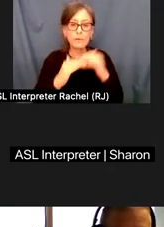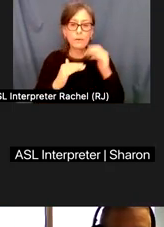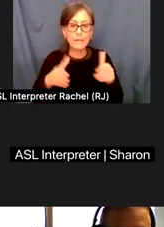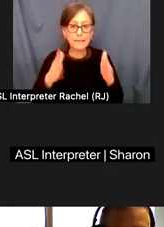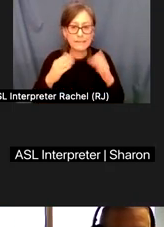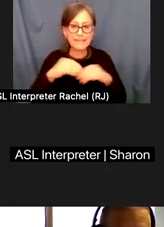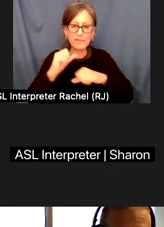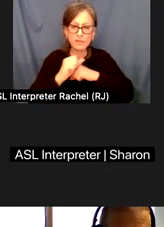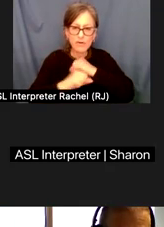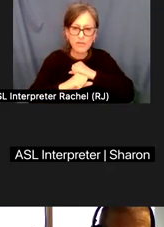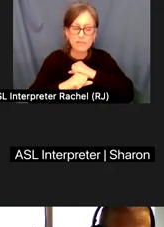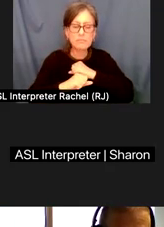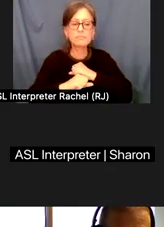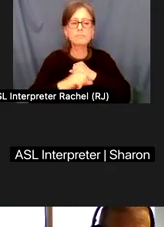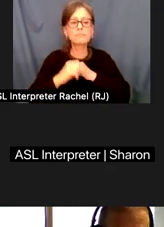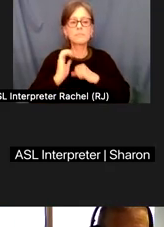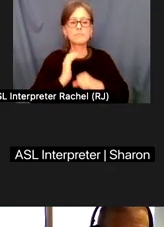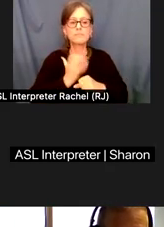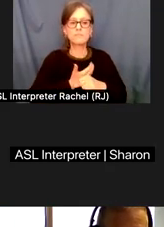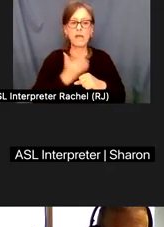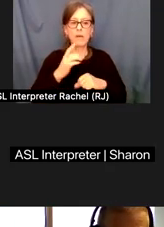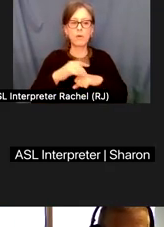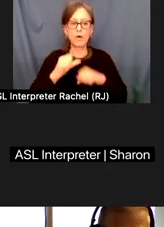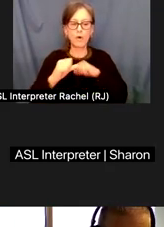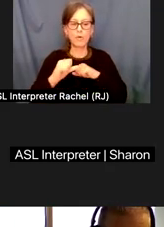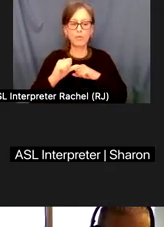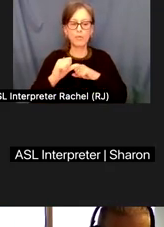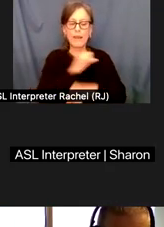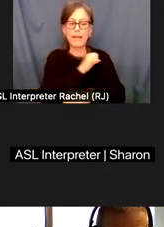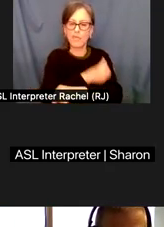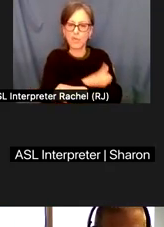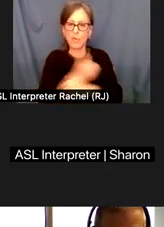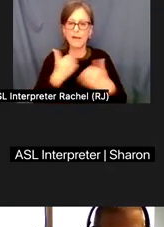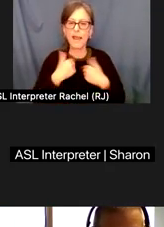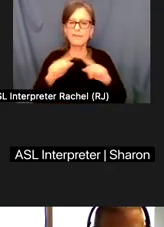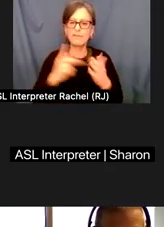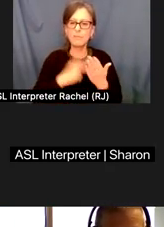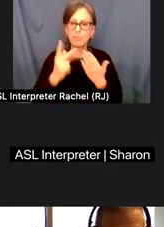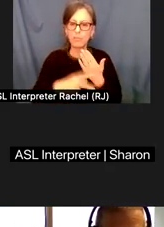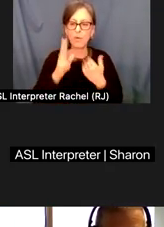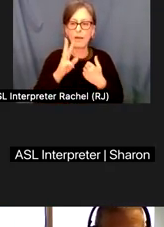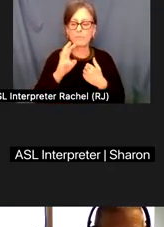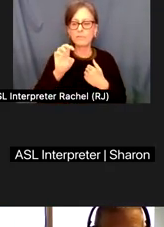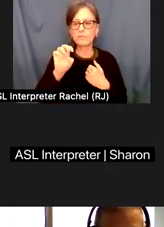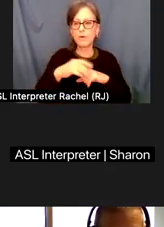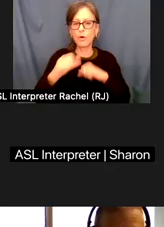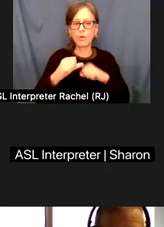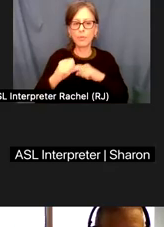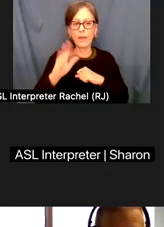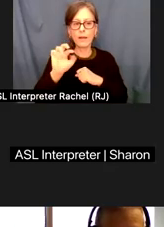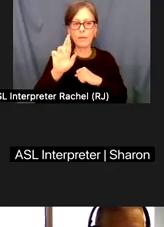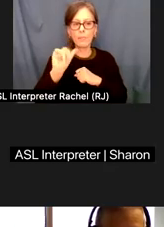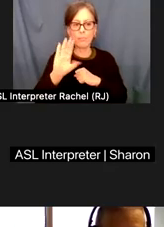infrastructure. California Earthquake Authority has some programs to help. It's a website. It's